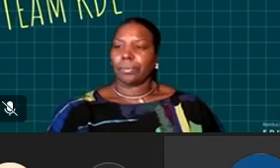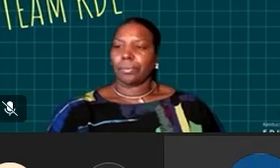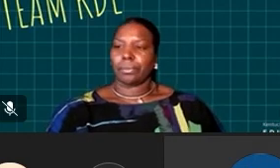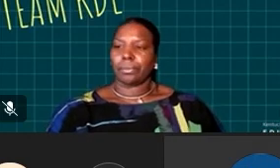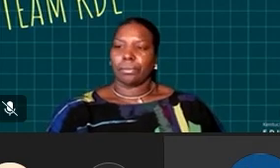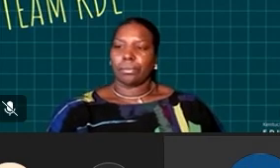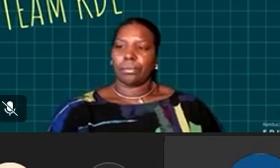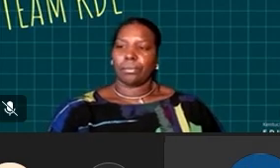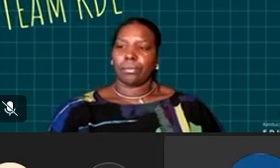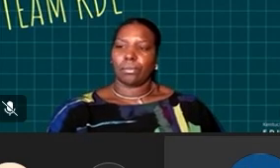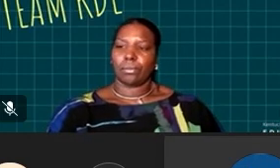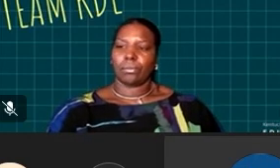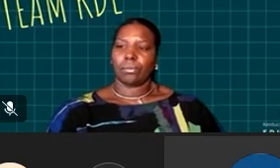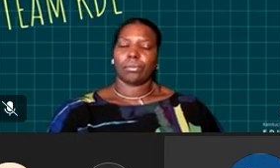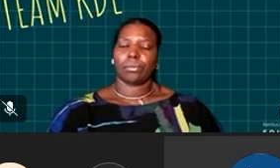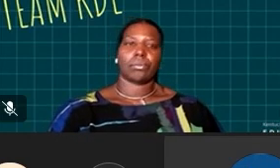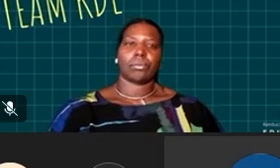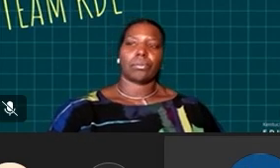sort of outlines the